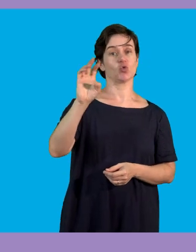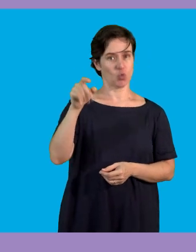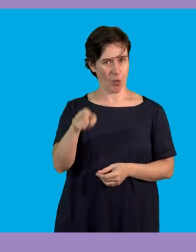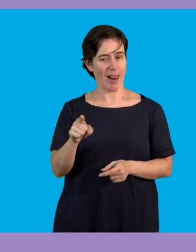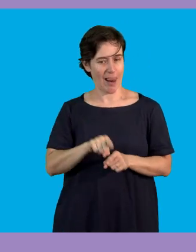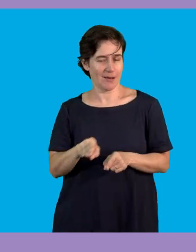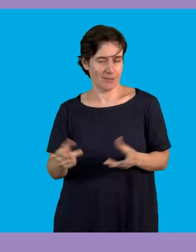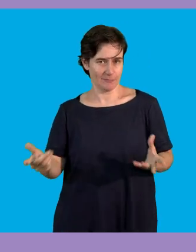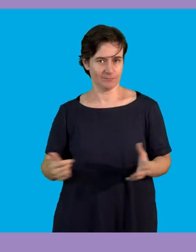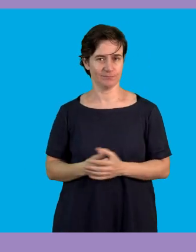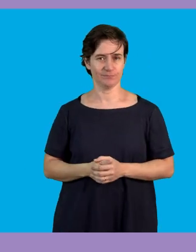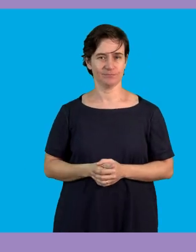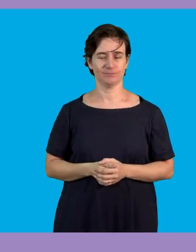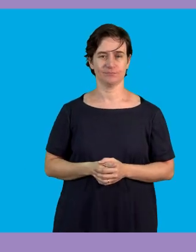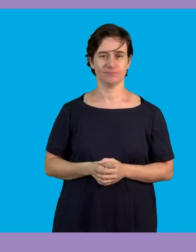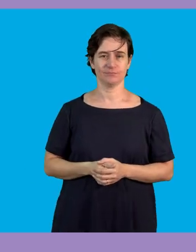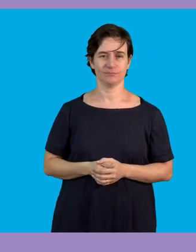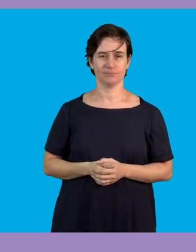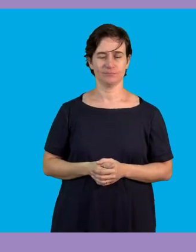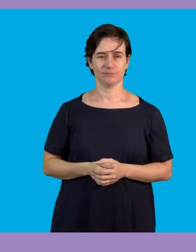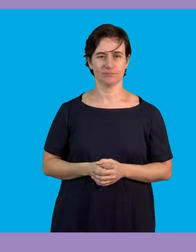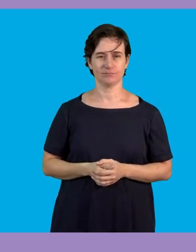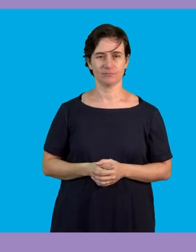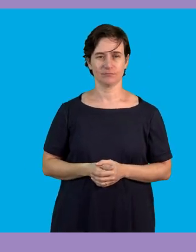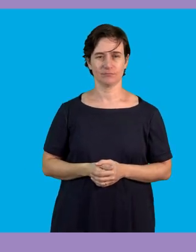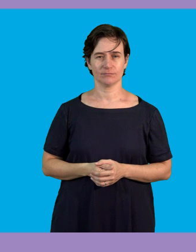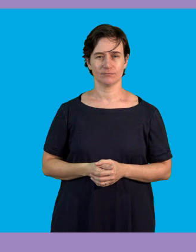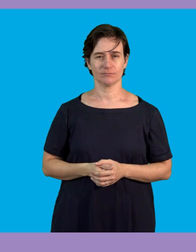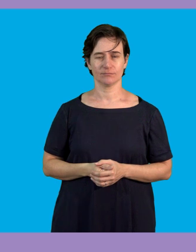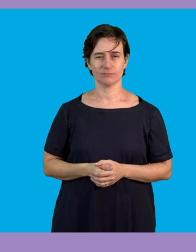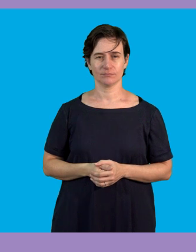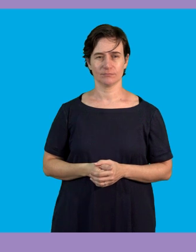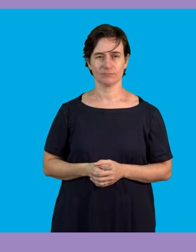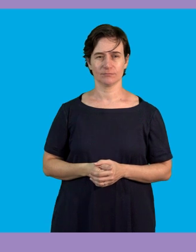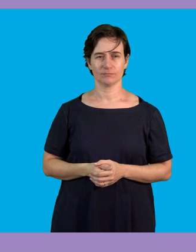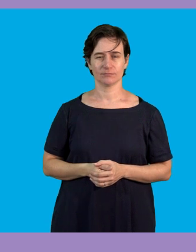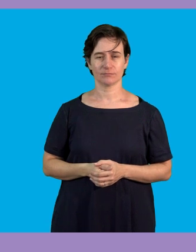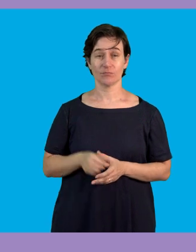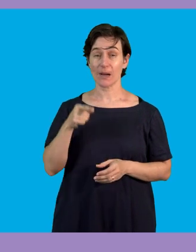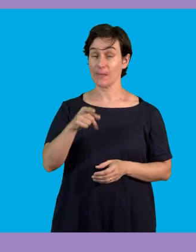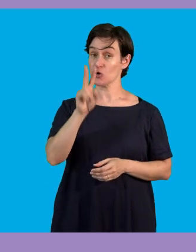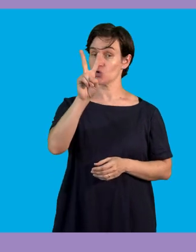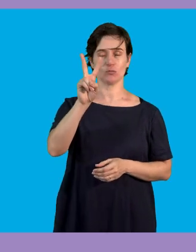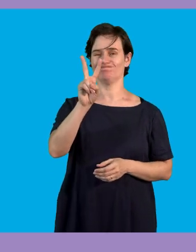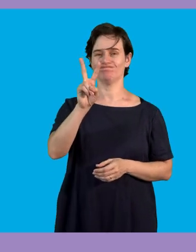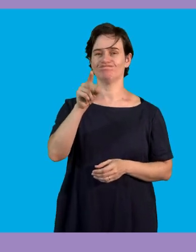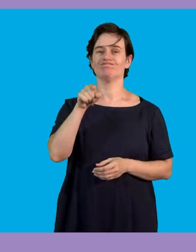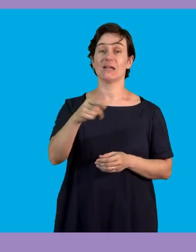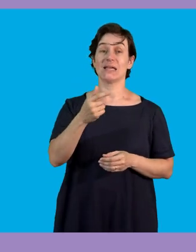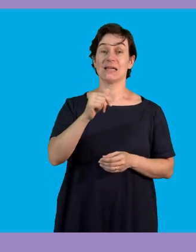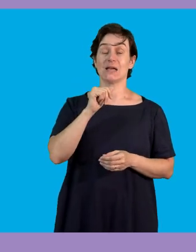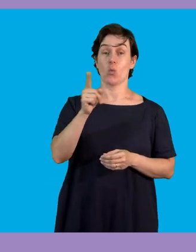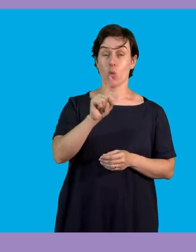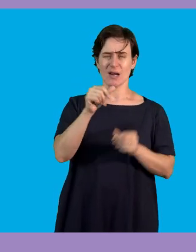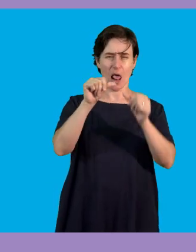we know about the square. All the sides are equal. And then in this case, we are told that instead of 2, they are giving us